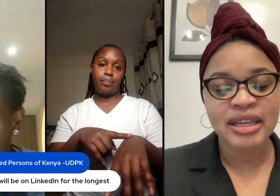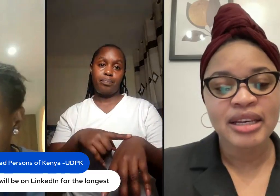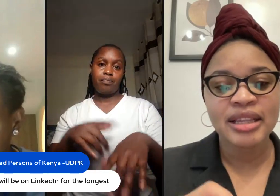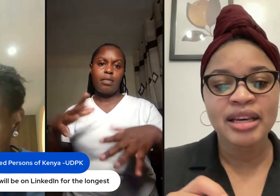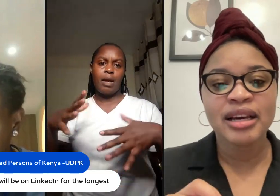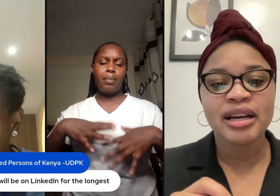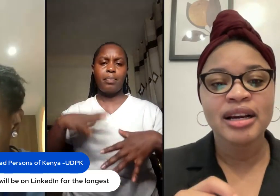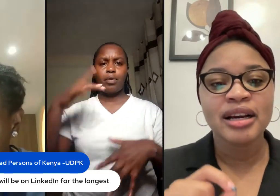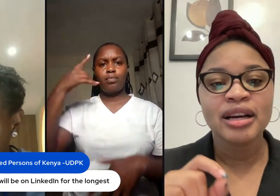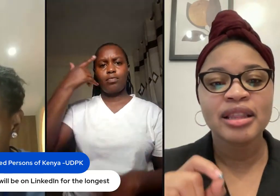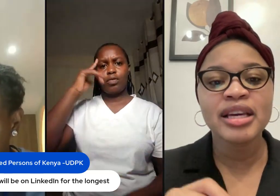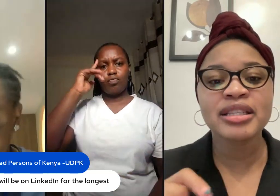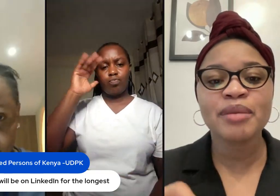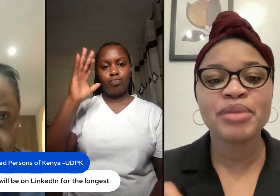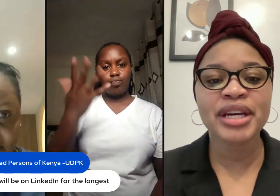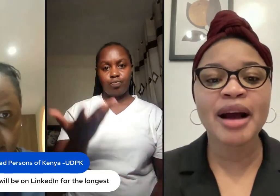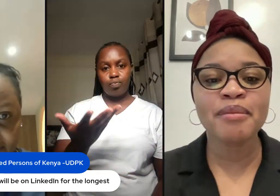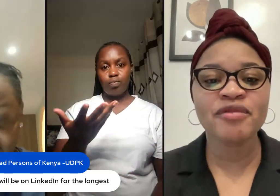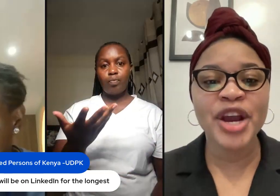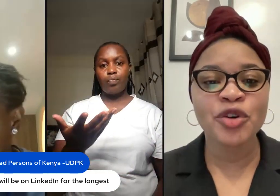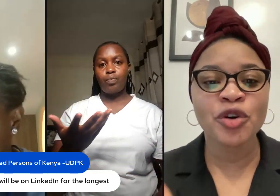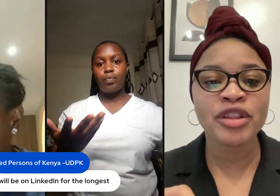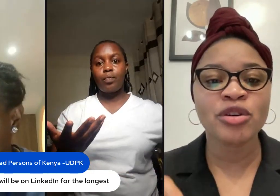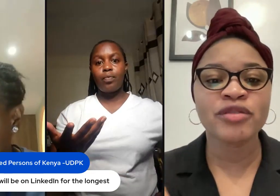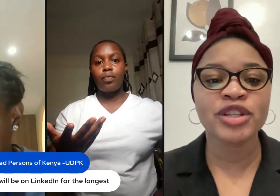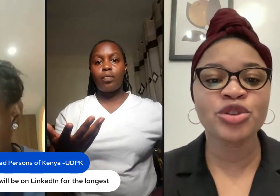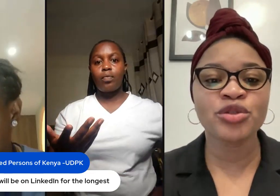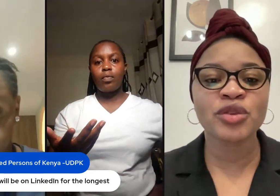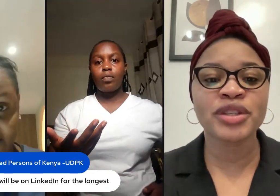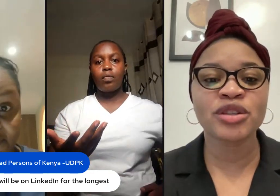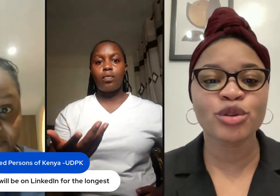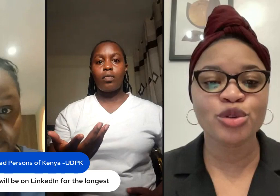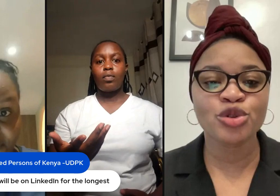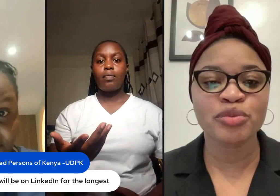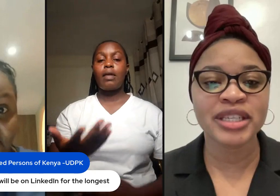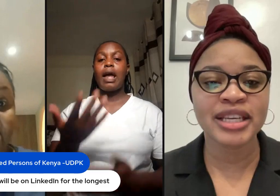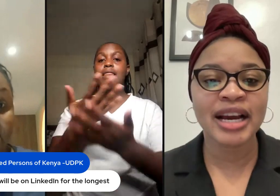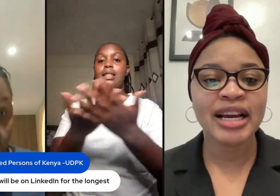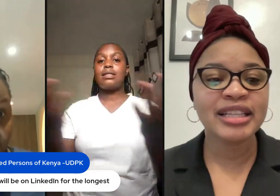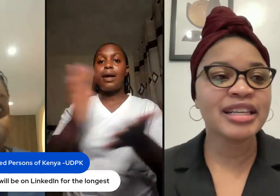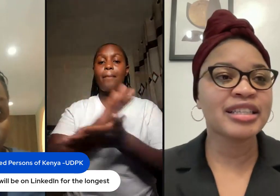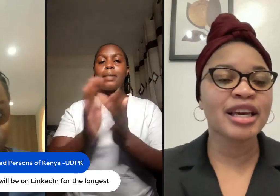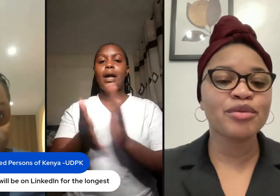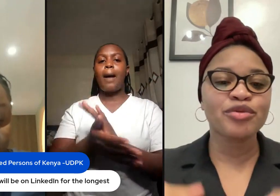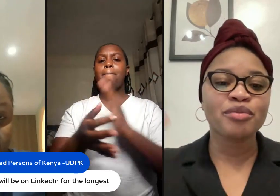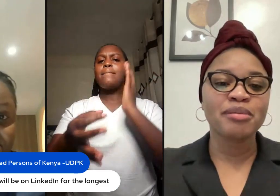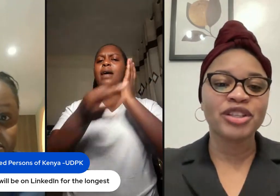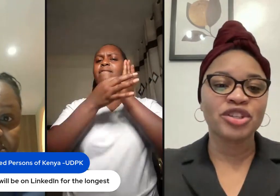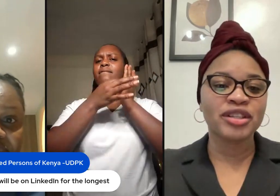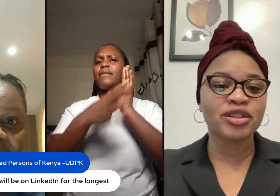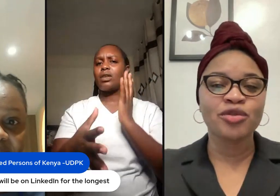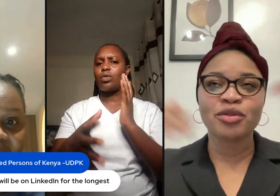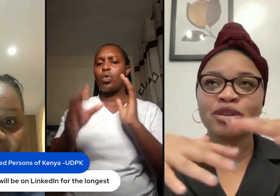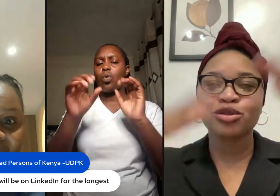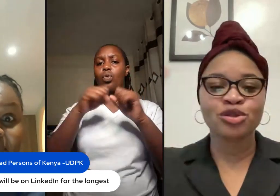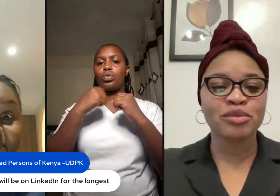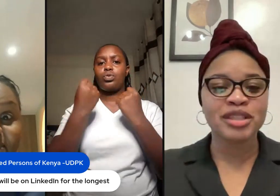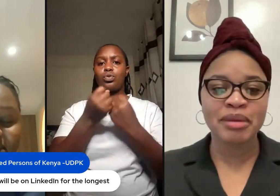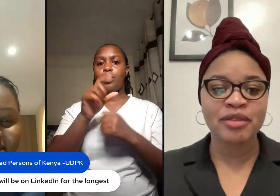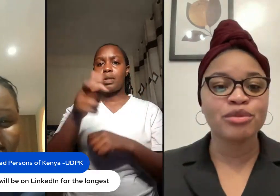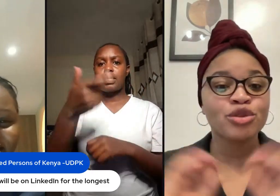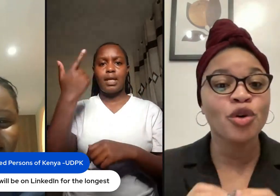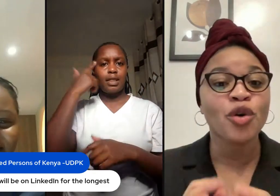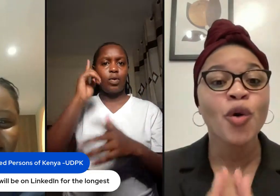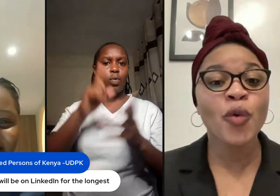that the things that become viral or the conversations that we see on social media just came from the machines or from the social